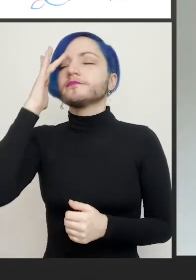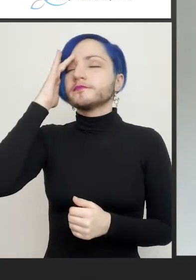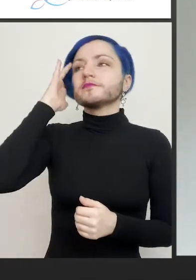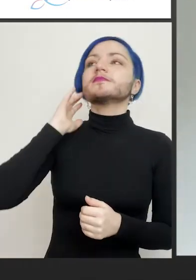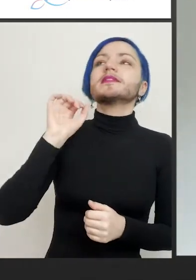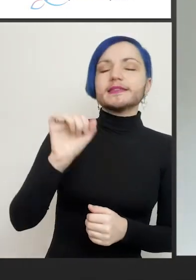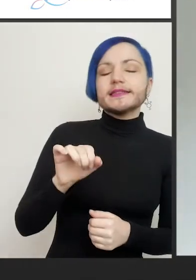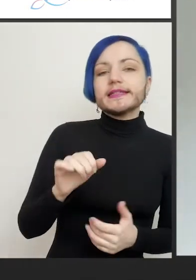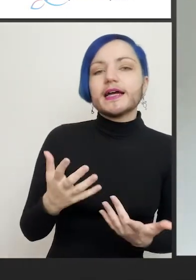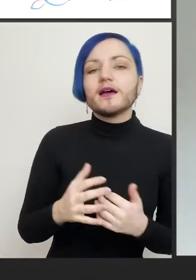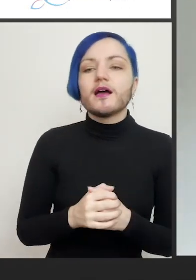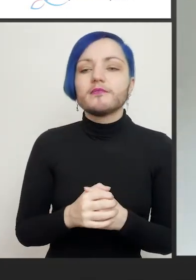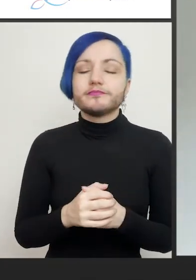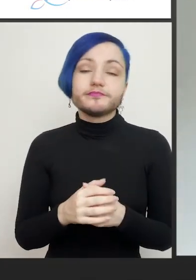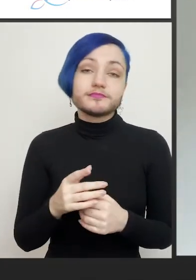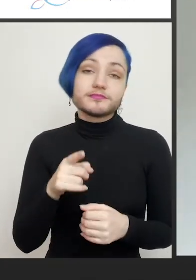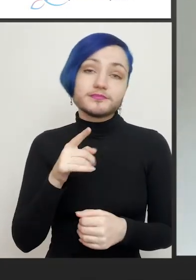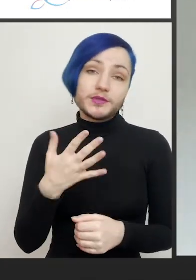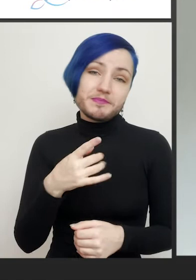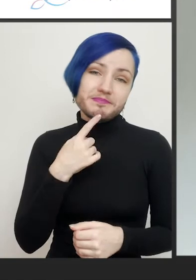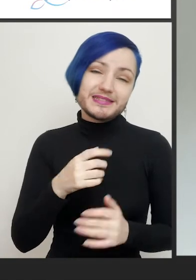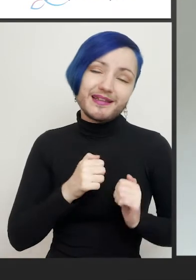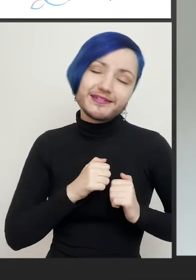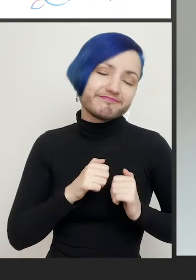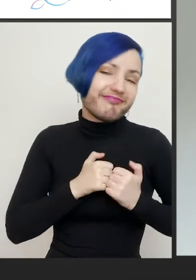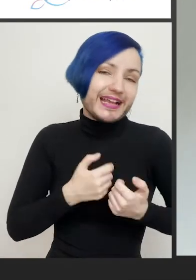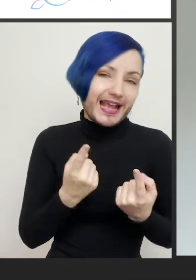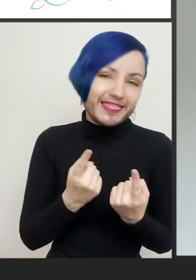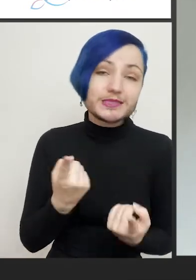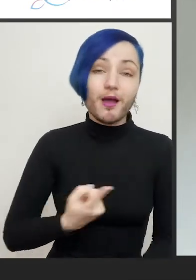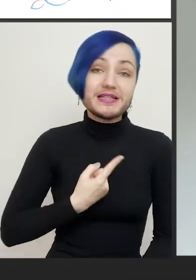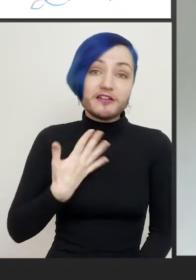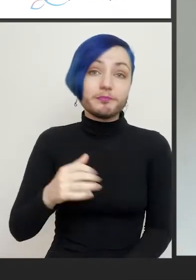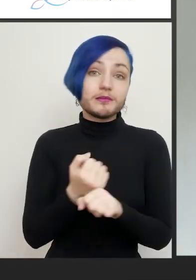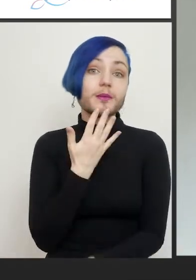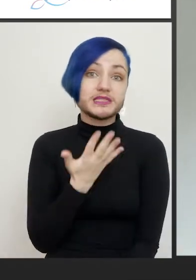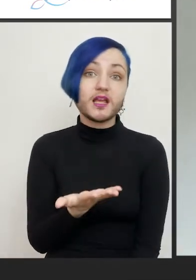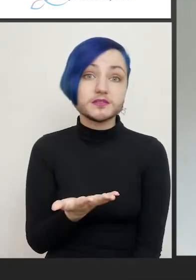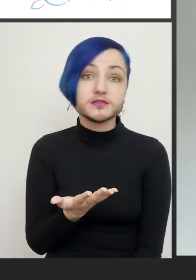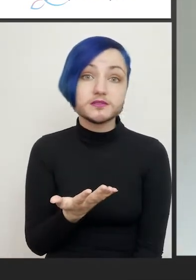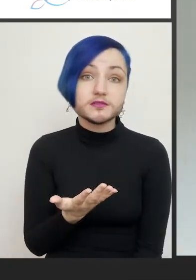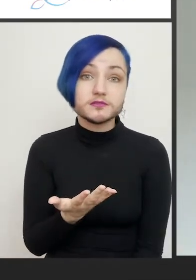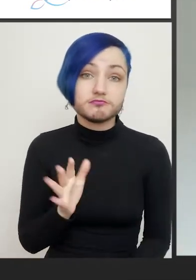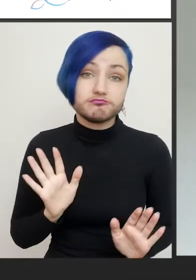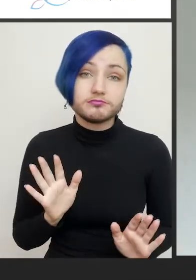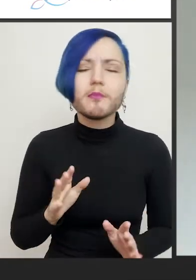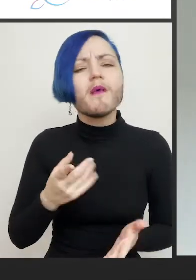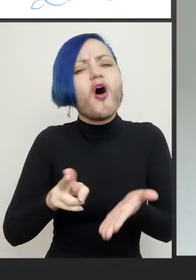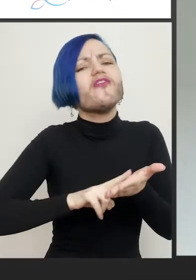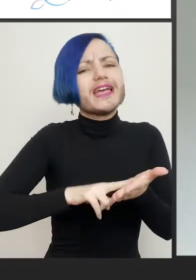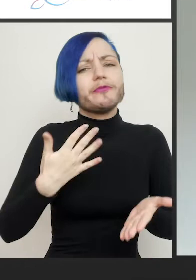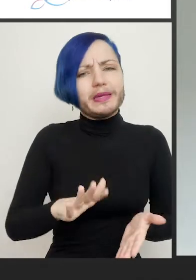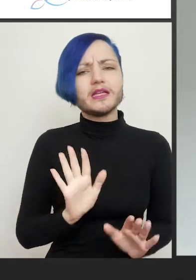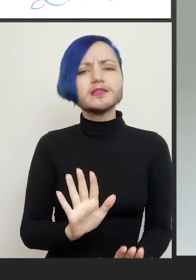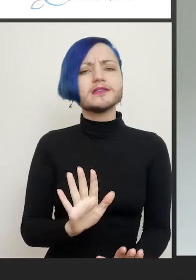would say is is what you said is very kind, but I mean, I've made huge mistakes as well in that respect, and I forgive myself for them as well,